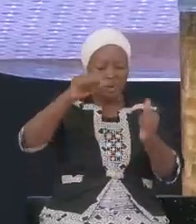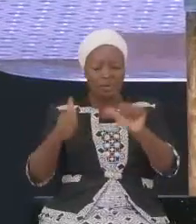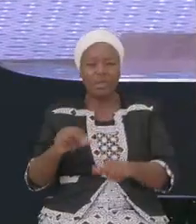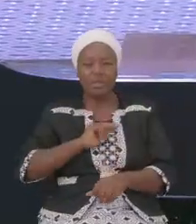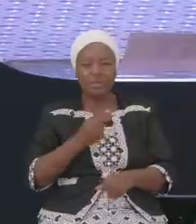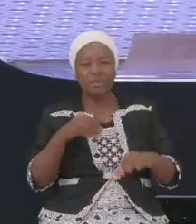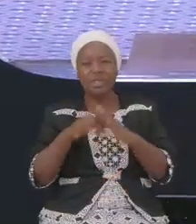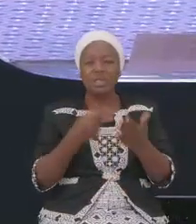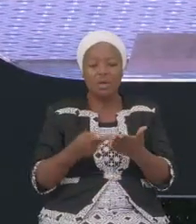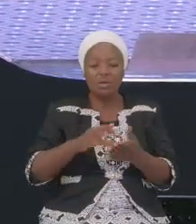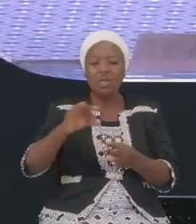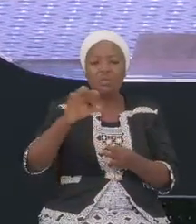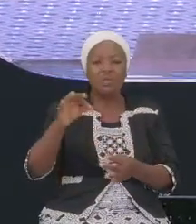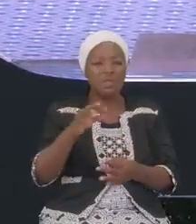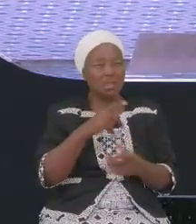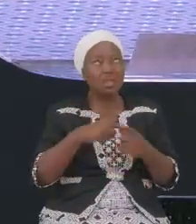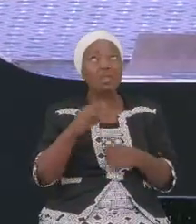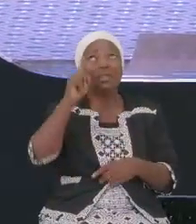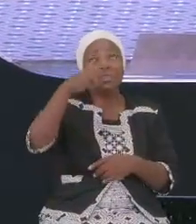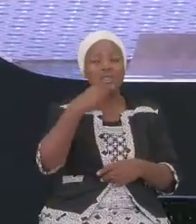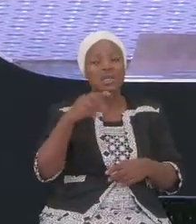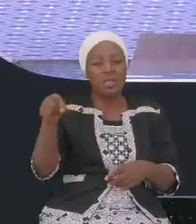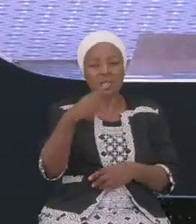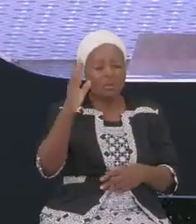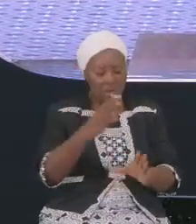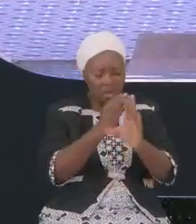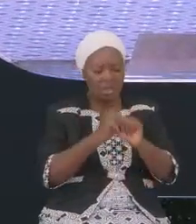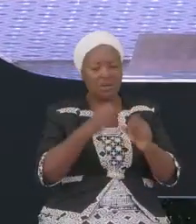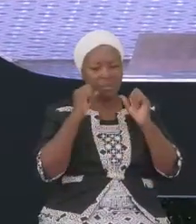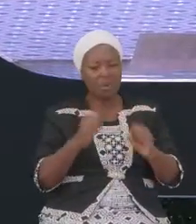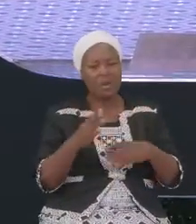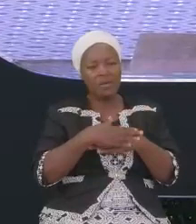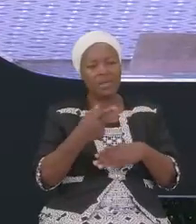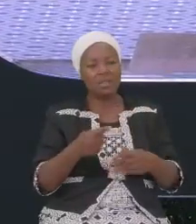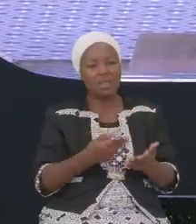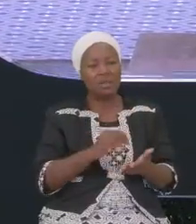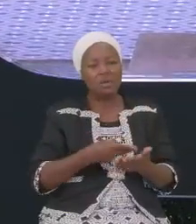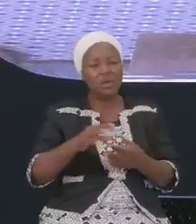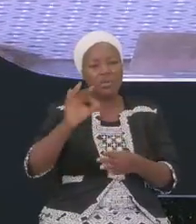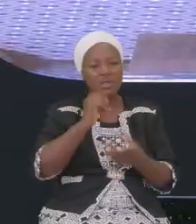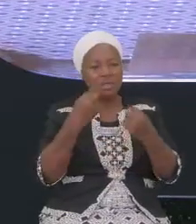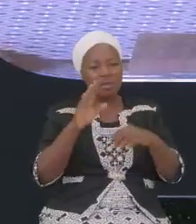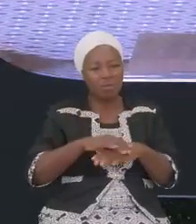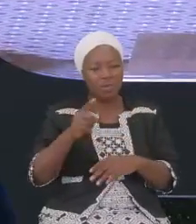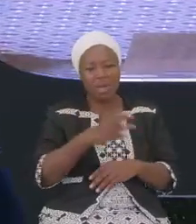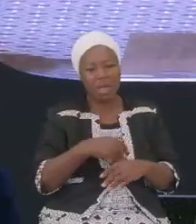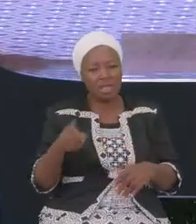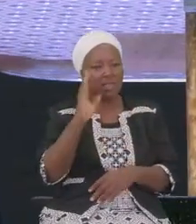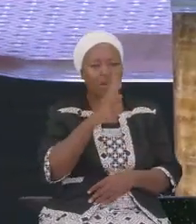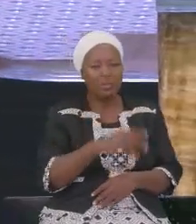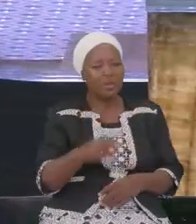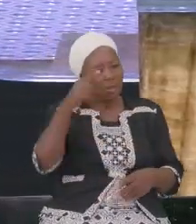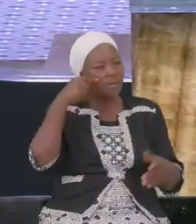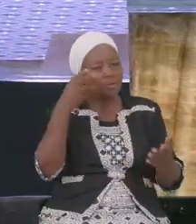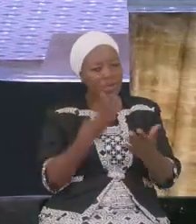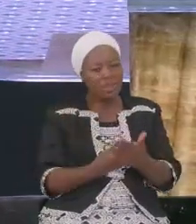the Holy Ghost. It says he shall receive power after that the Holy Ghost has come upon you. And ye shall be witnesses